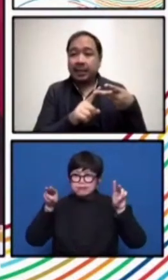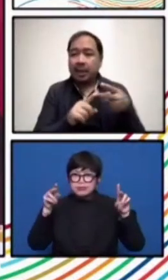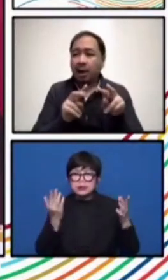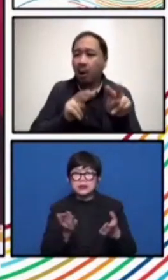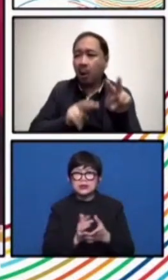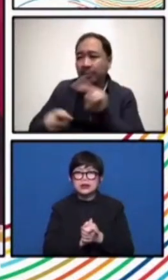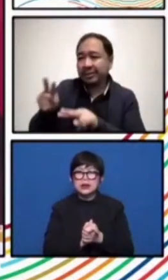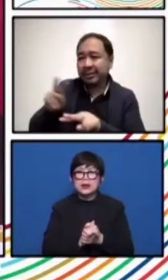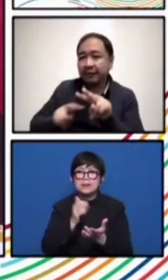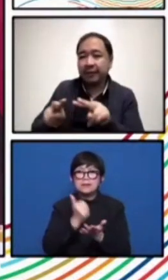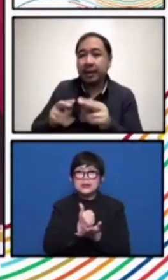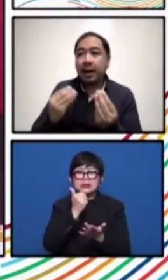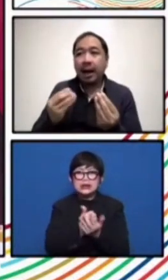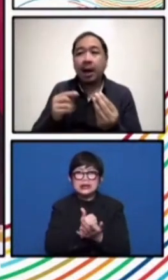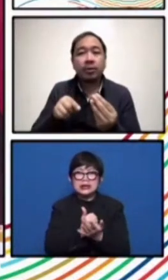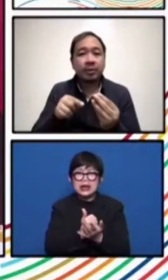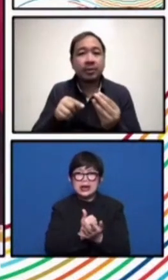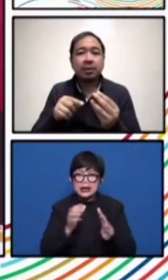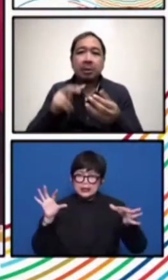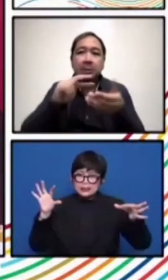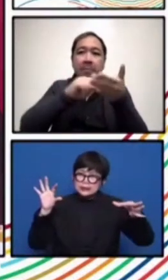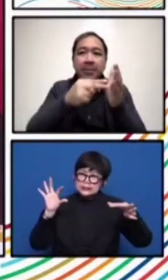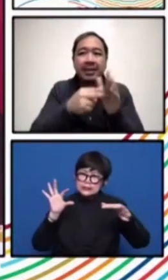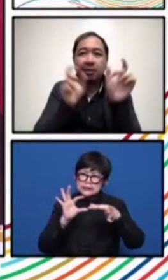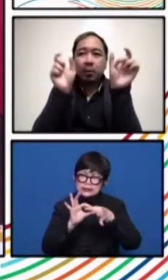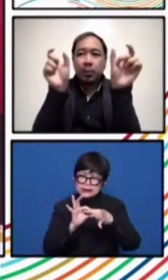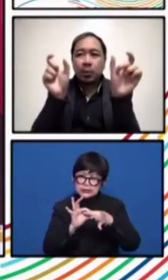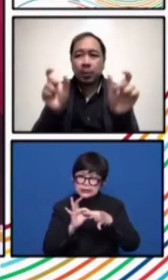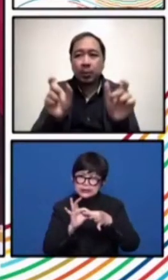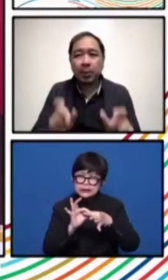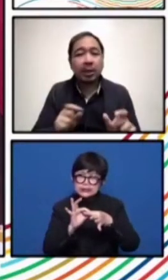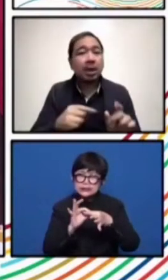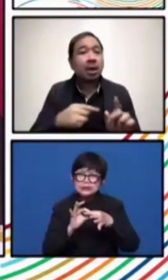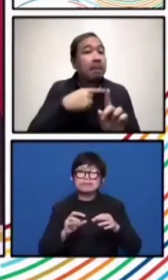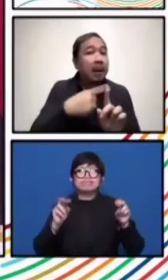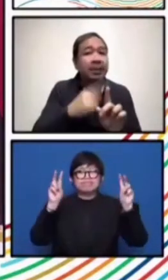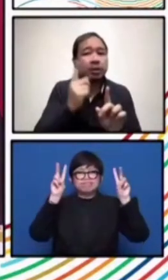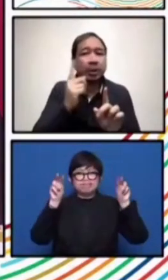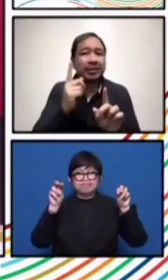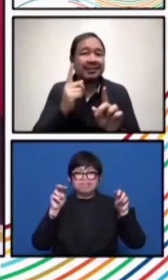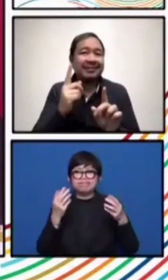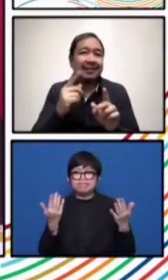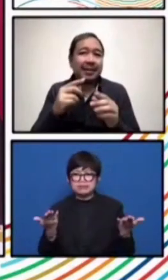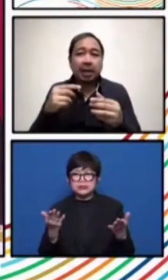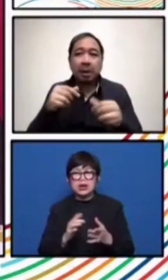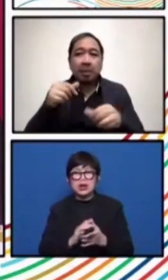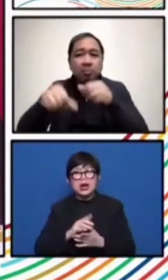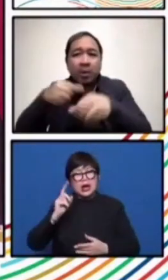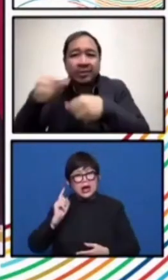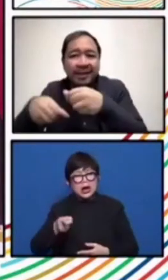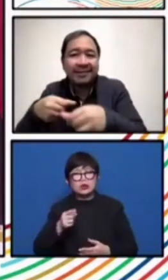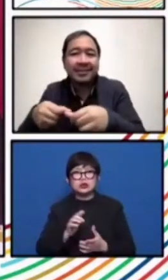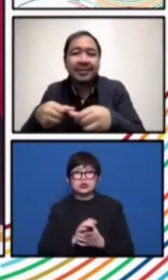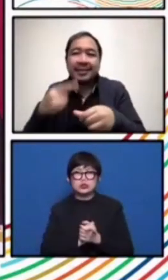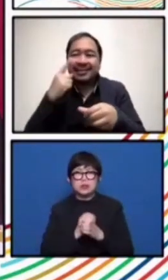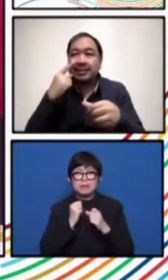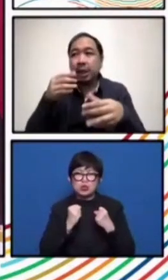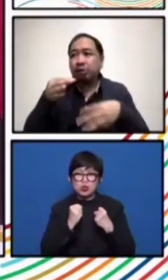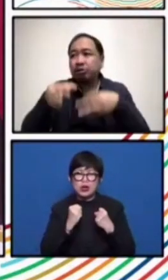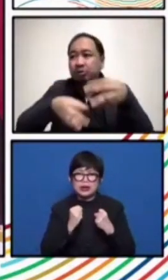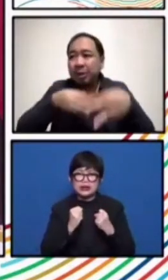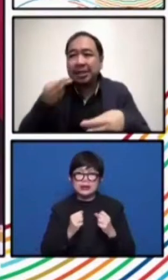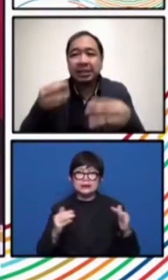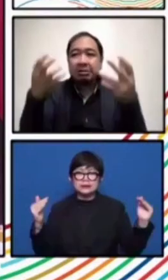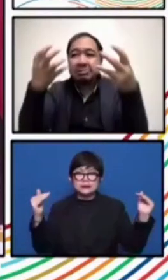importance of the harmonization of definitions and methodologies with the aim to strengthen accuracy and comparability and